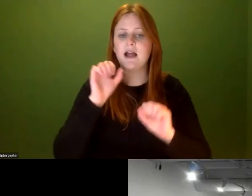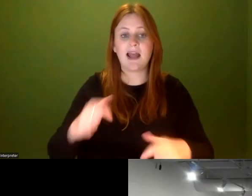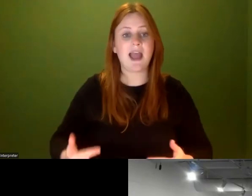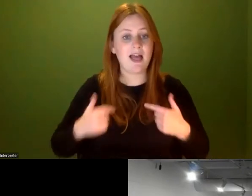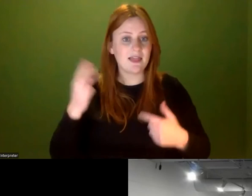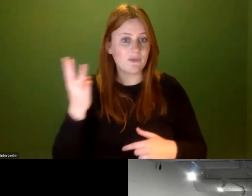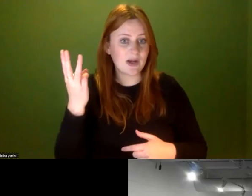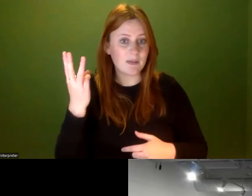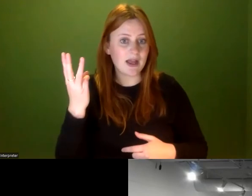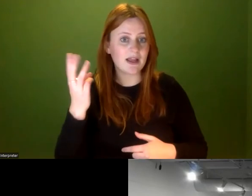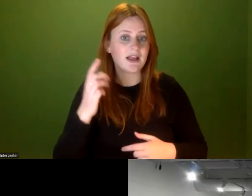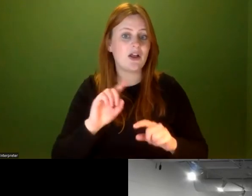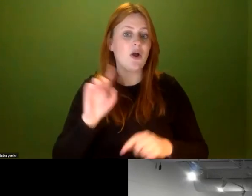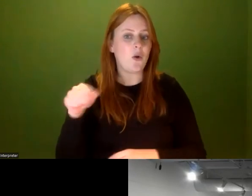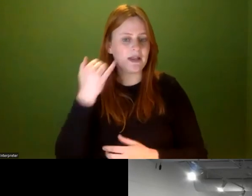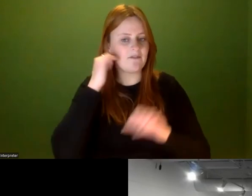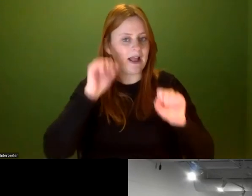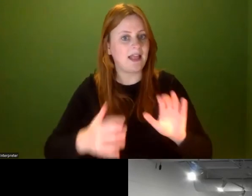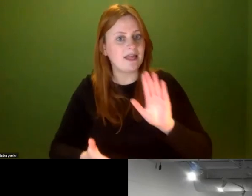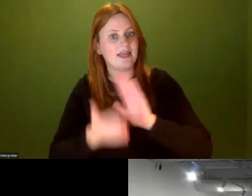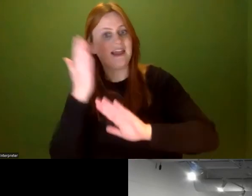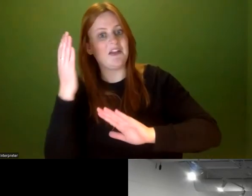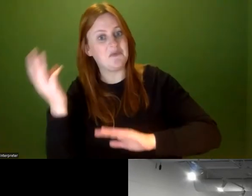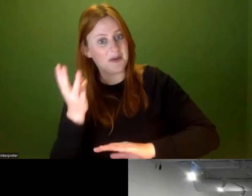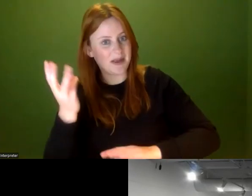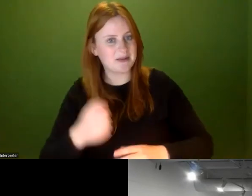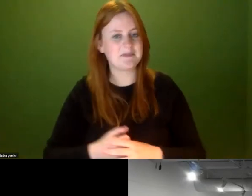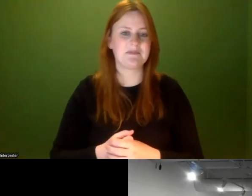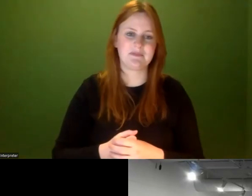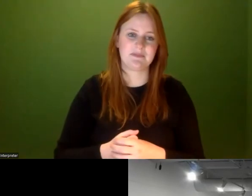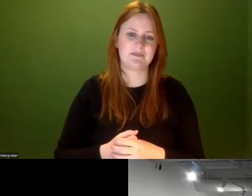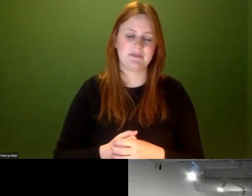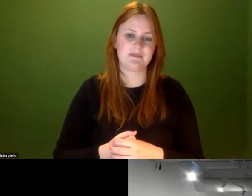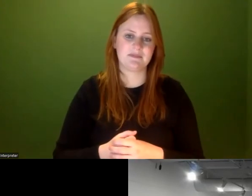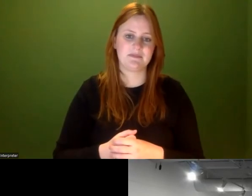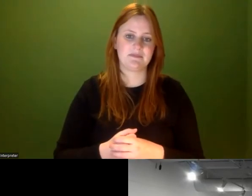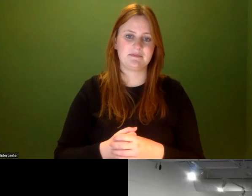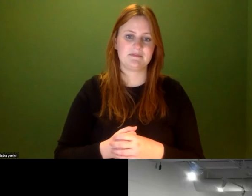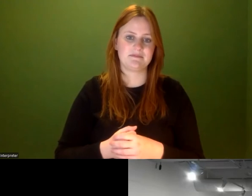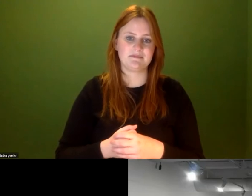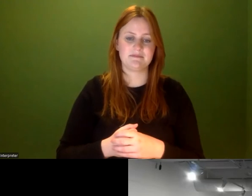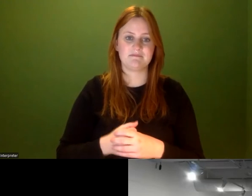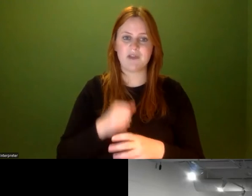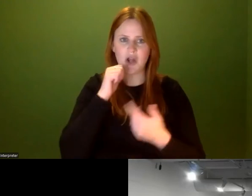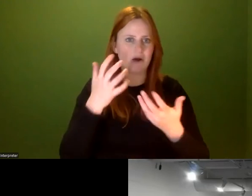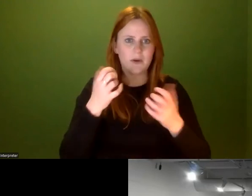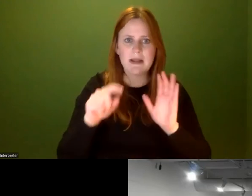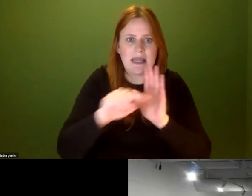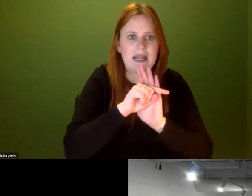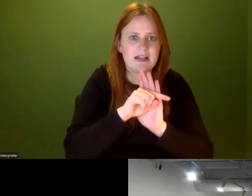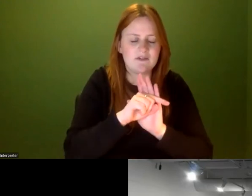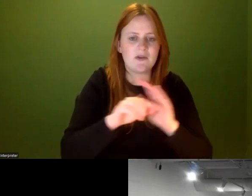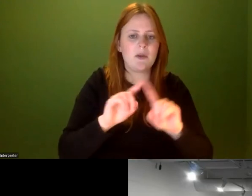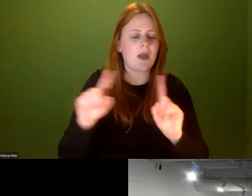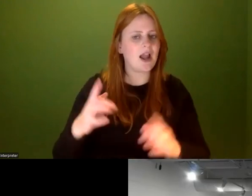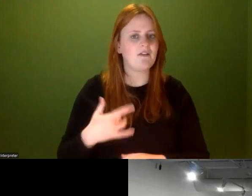but only if I can leave Winnipeg. And that is not to be really negative, but I do feel it's still